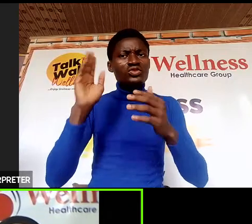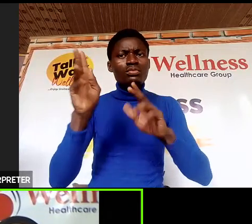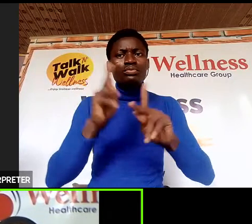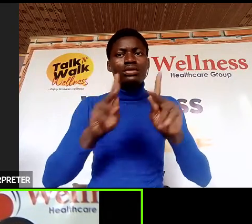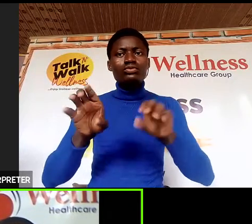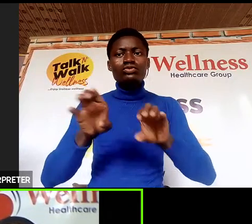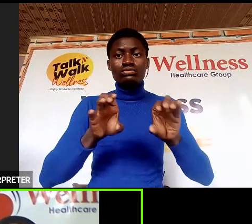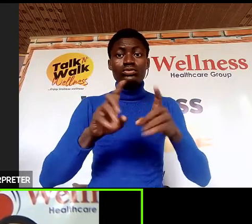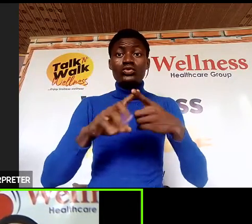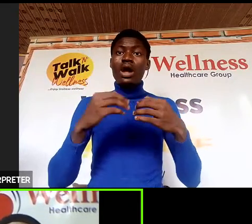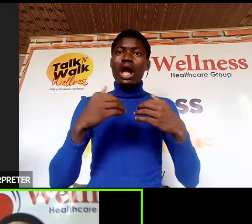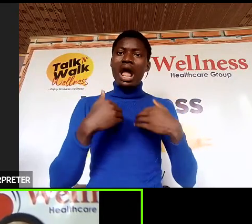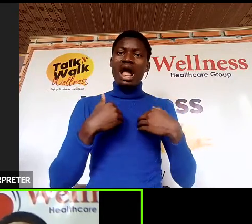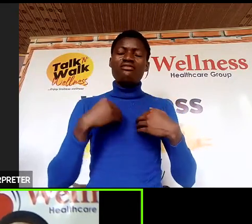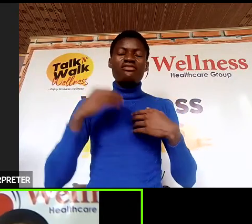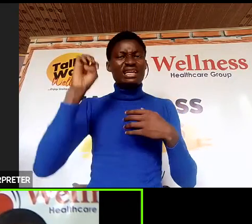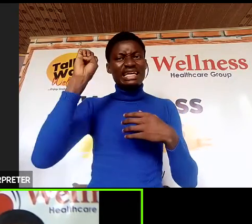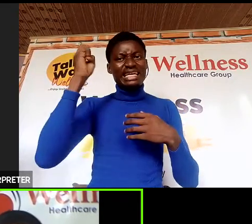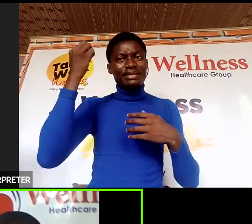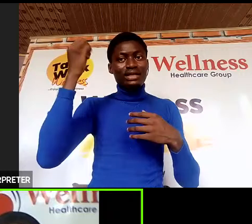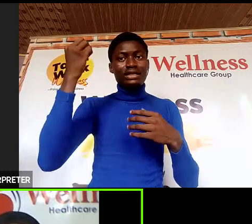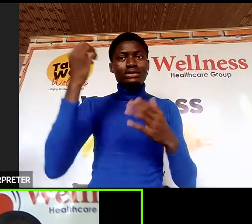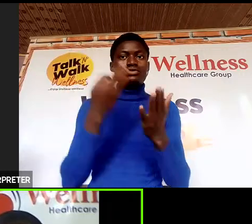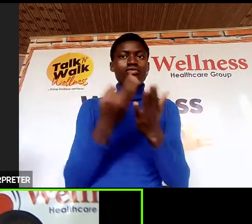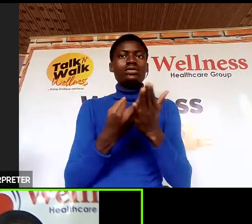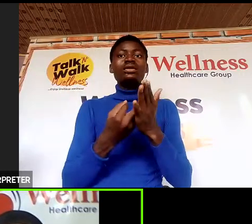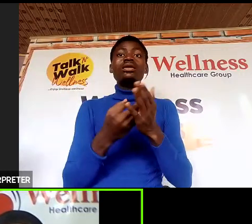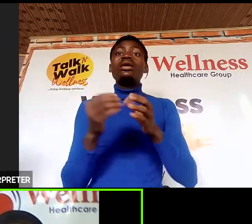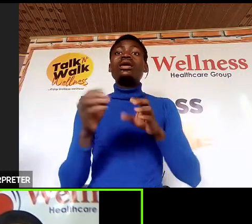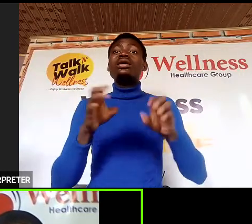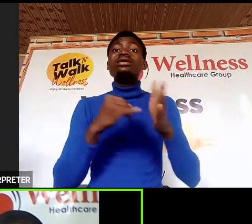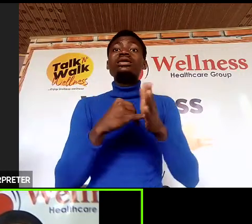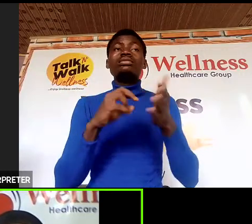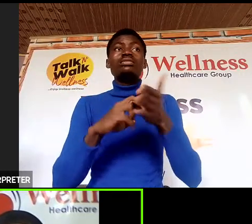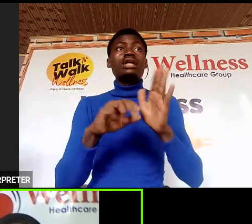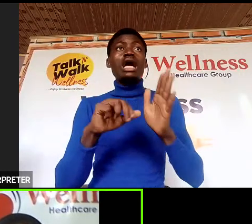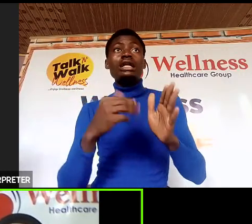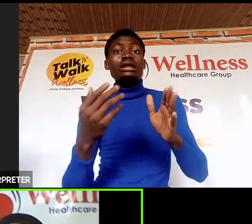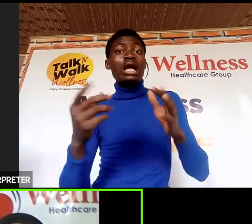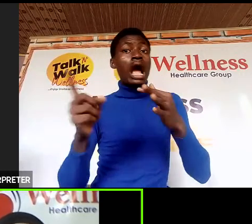emergency in case of medical emergency? Emergency is in case of every other thing.